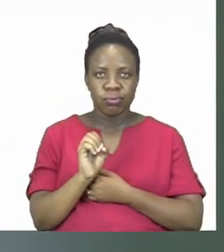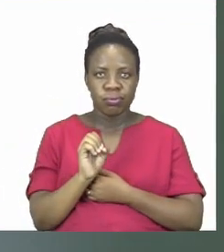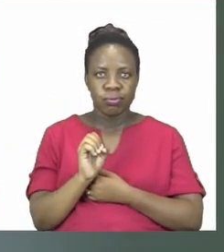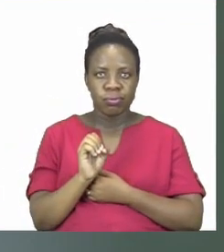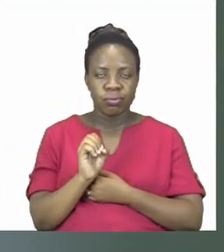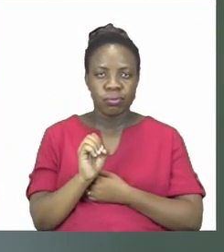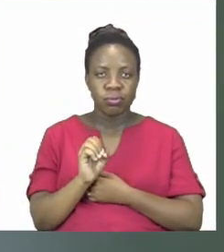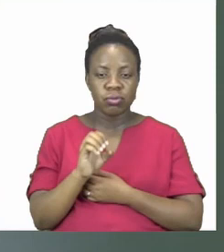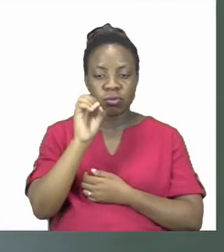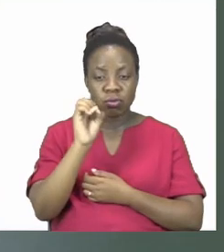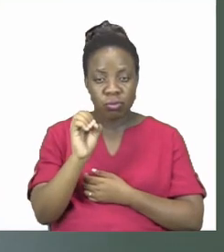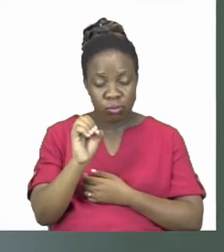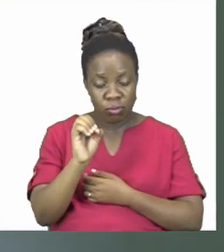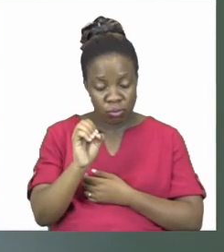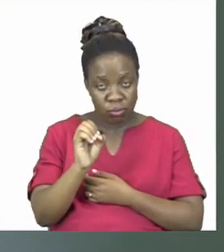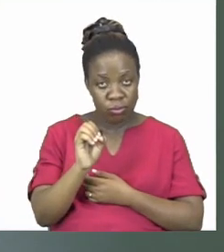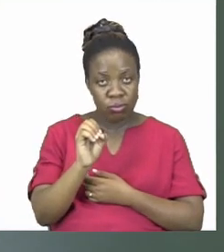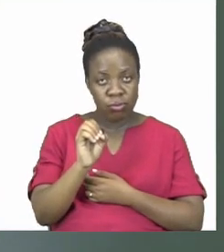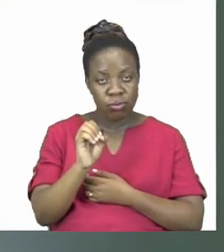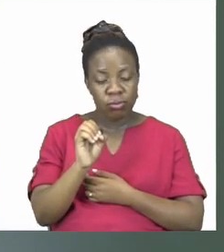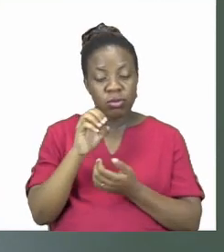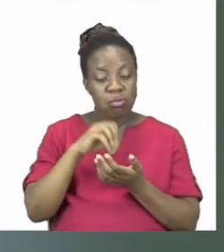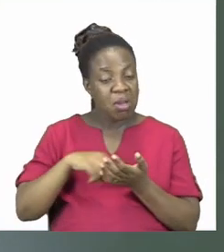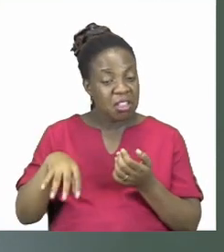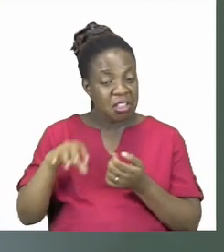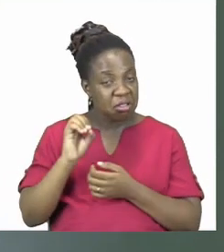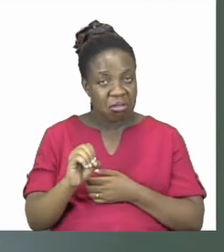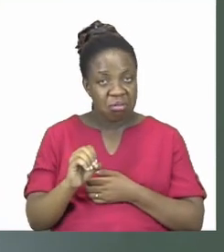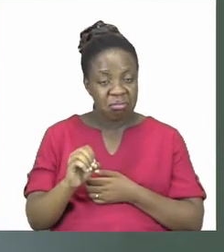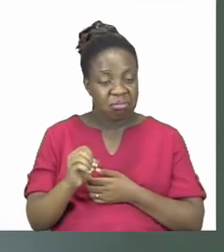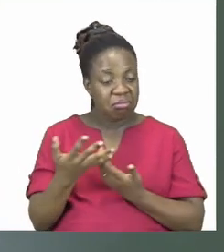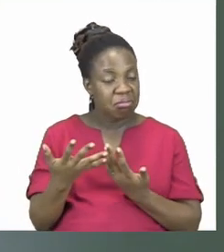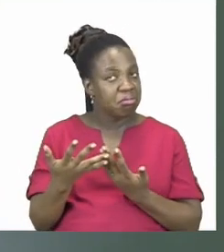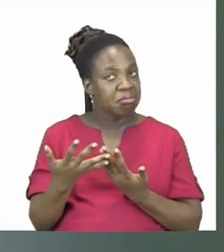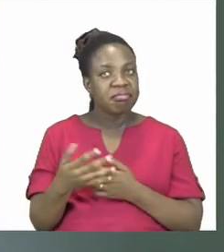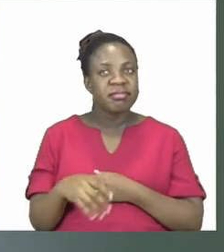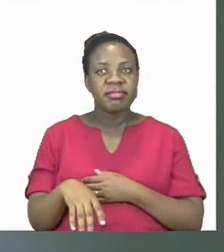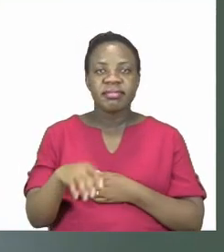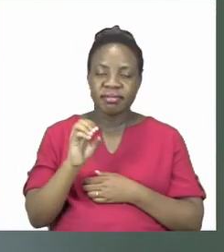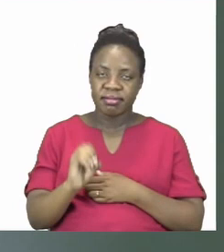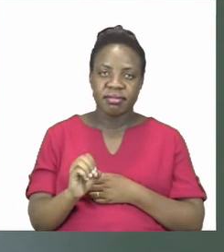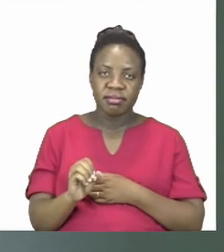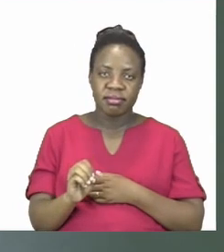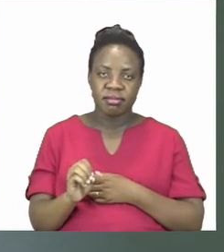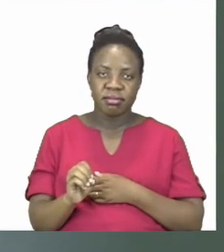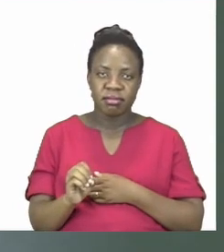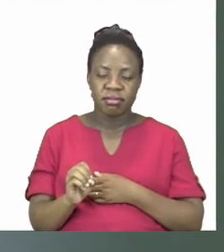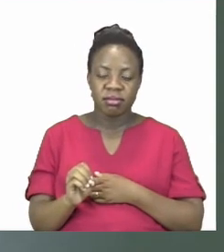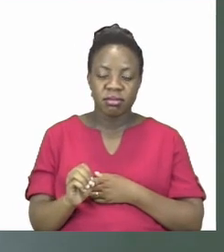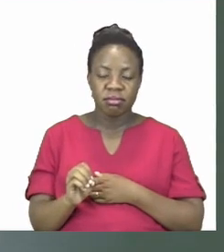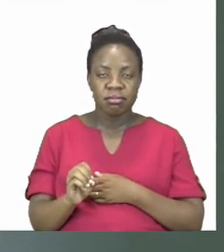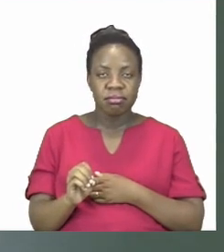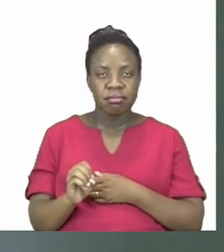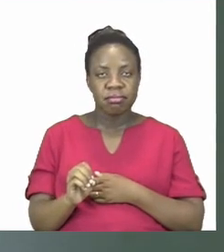And then you say the number you have minus 0, which means that the number we have is 0 minus